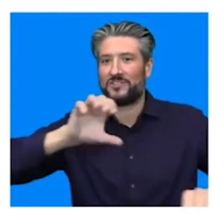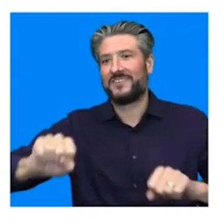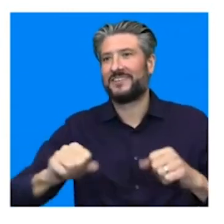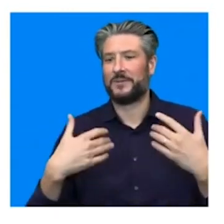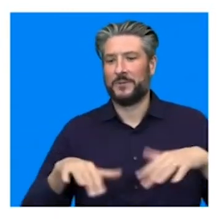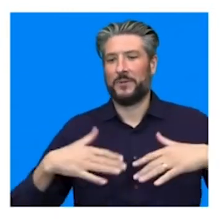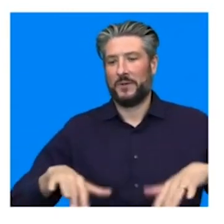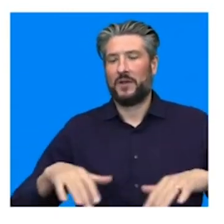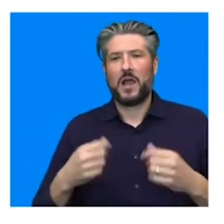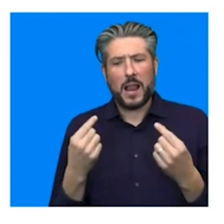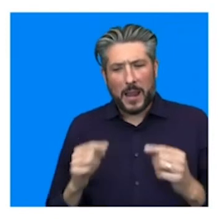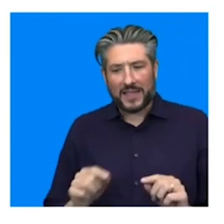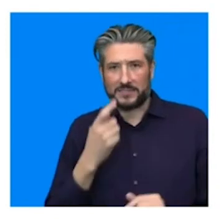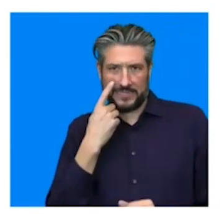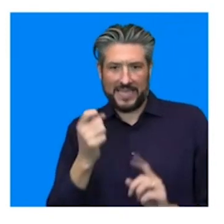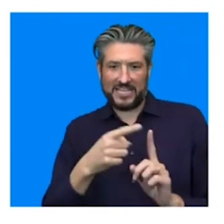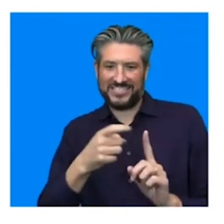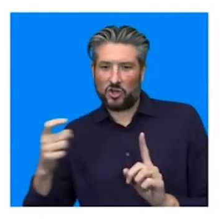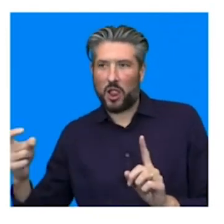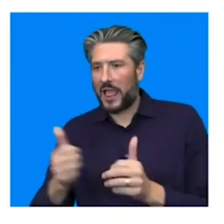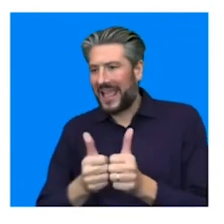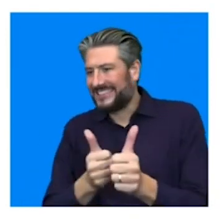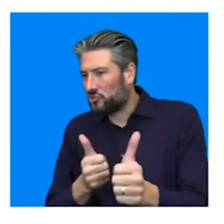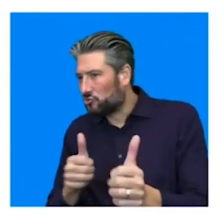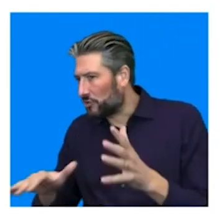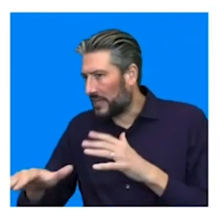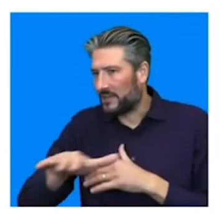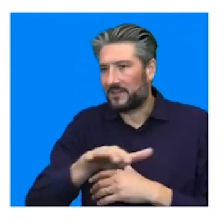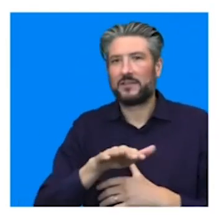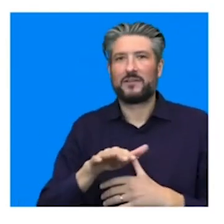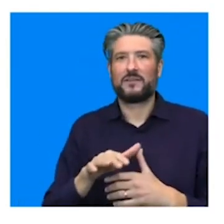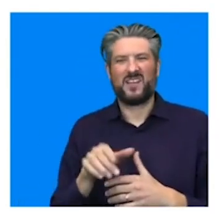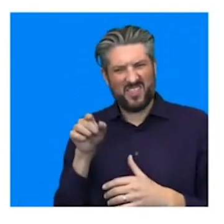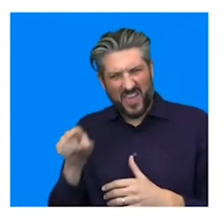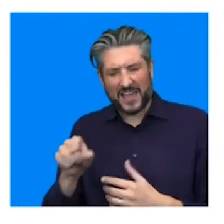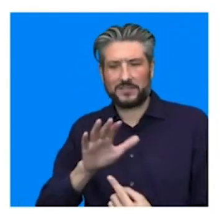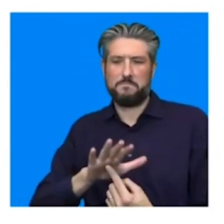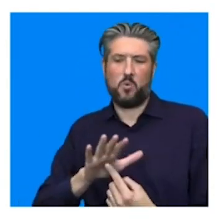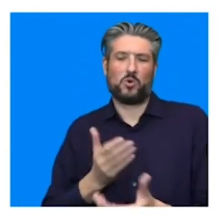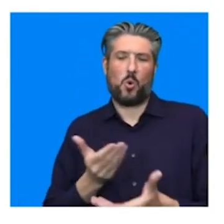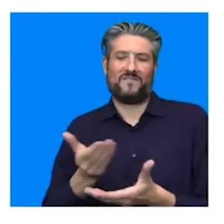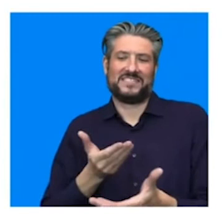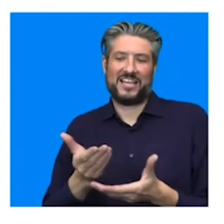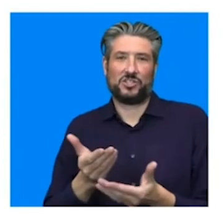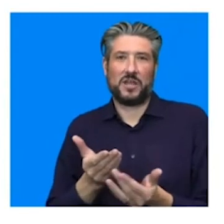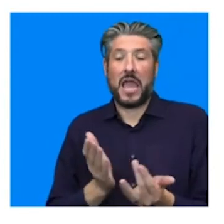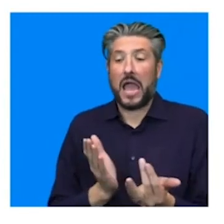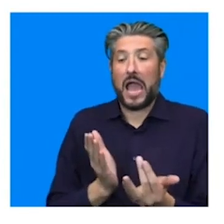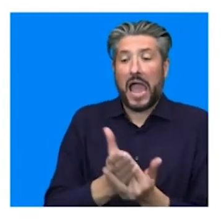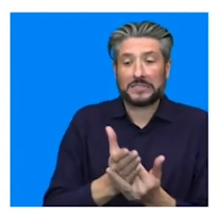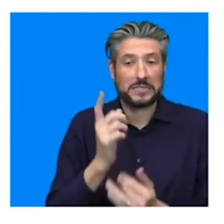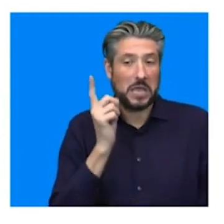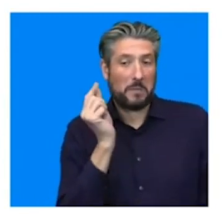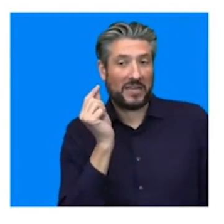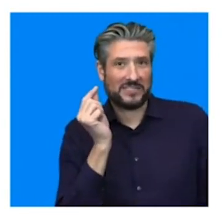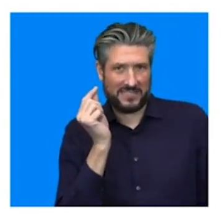digitally inclusive industry conversation, not just this, can we do accessibility as a discipline message. That's the one I